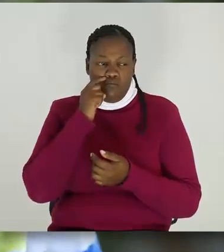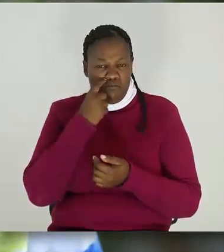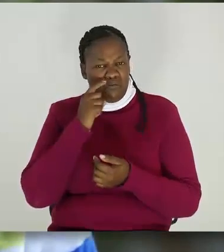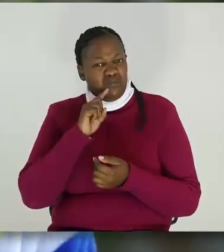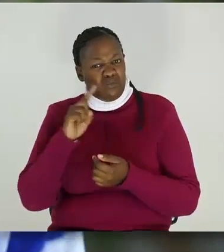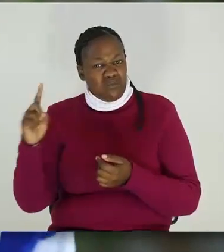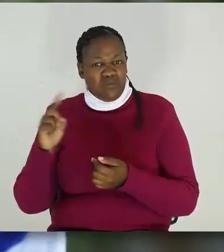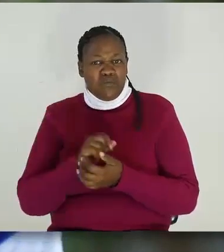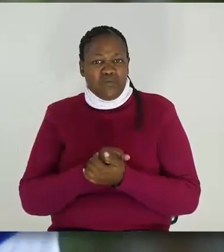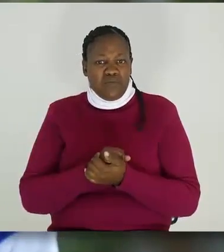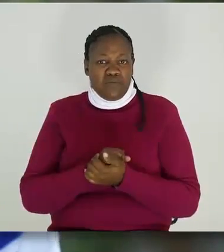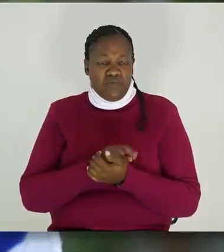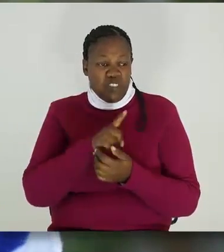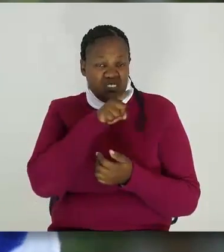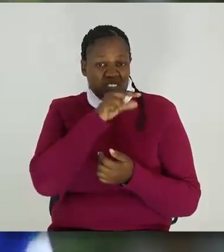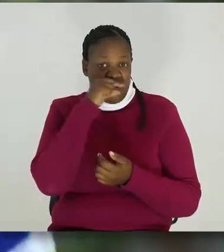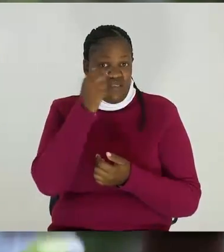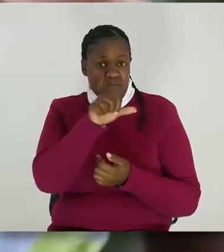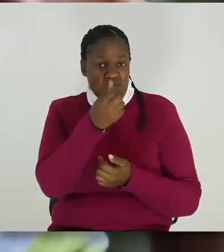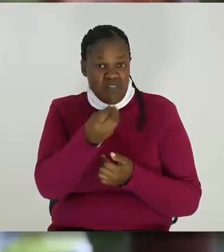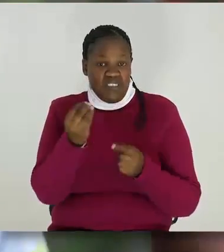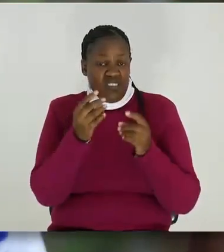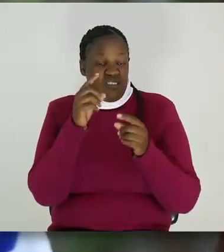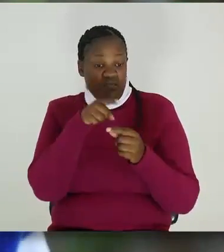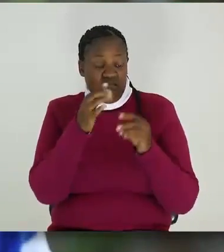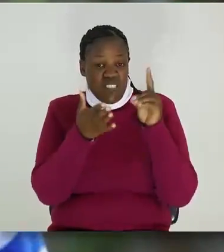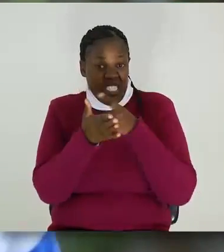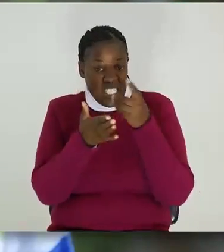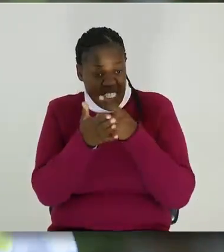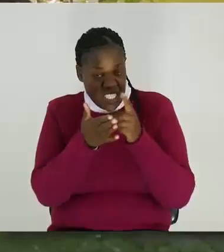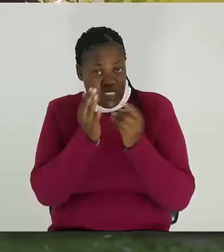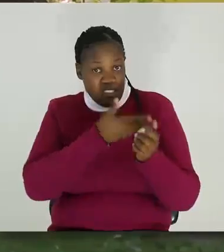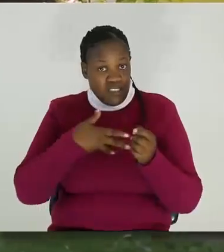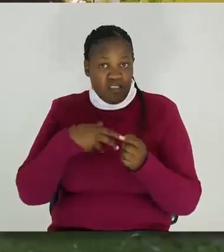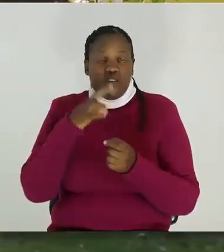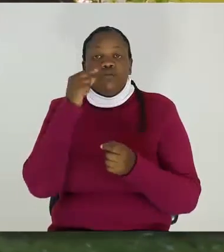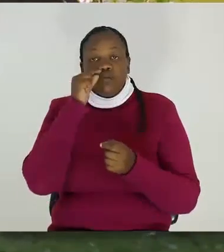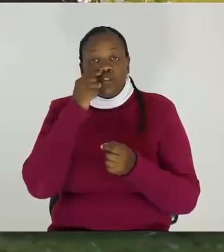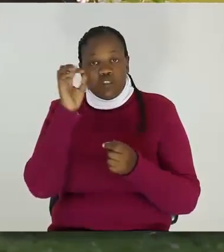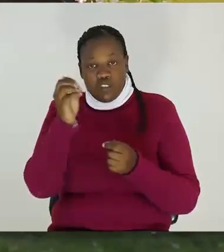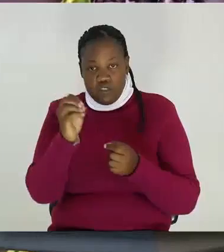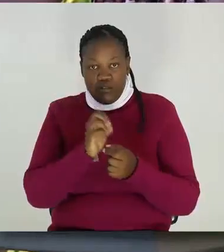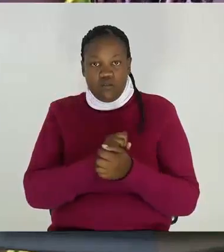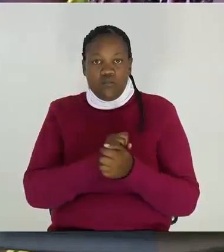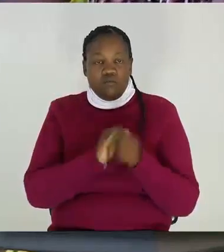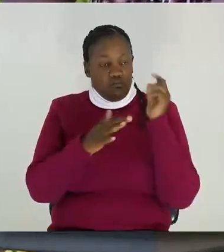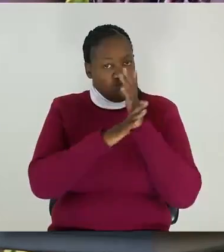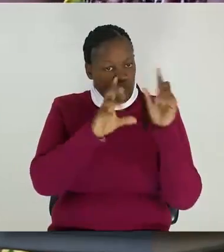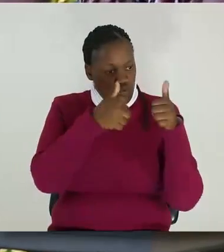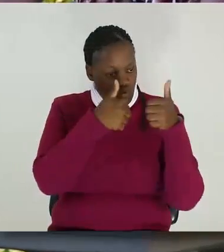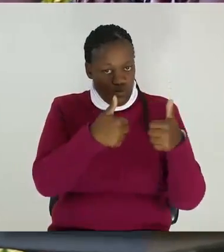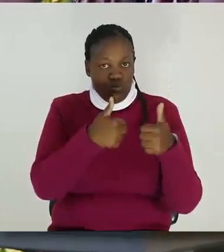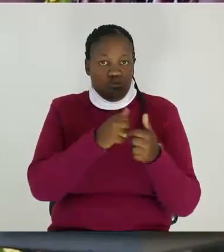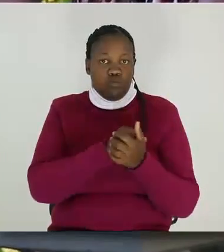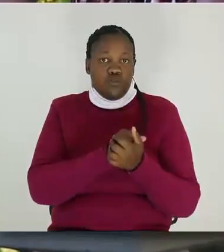boring teacher. I mean, she deserves a nickname, Miss Dictionary. Hey, she's not boring, okay? She's good at